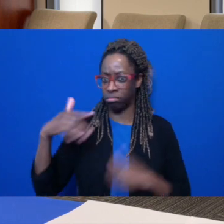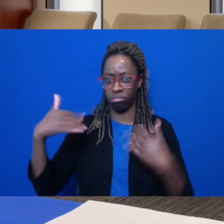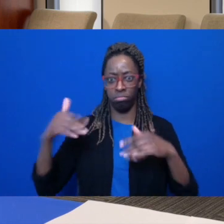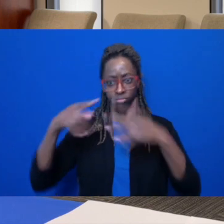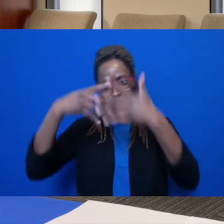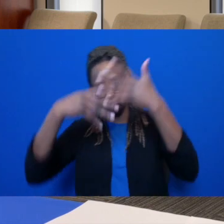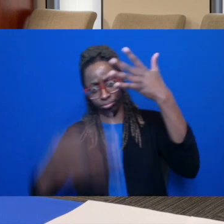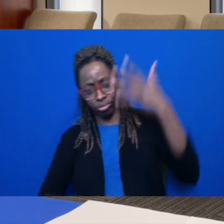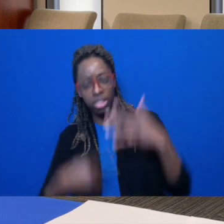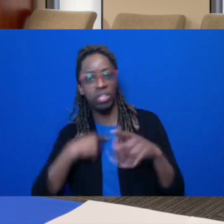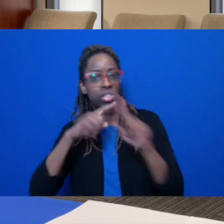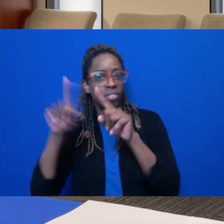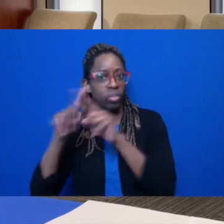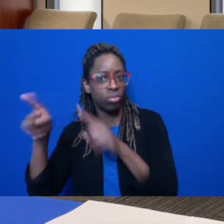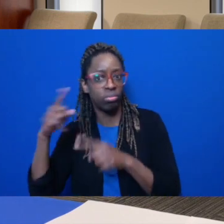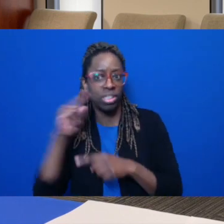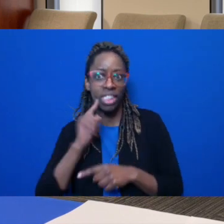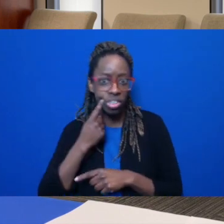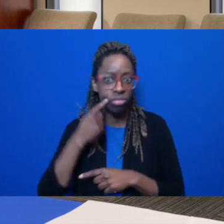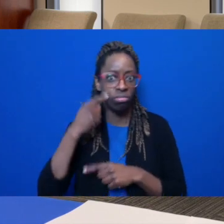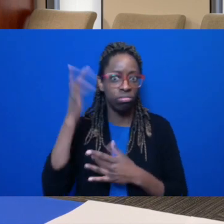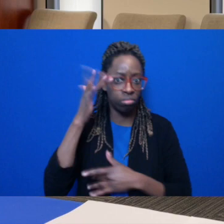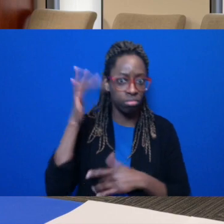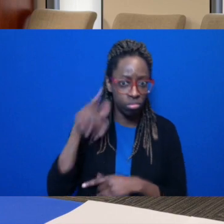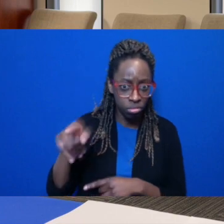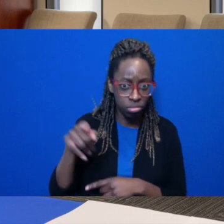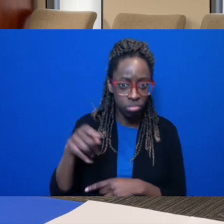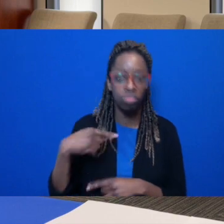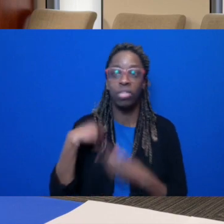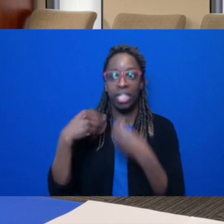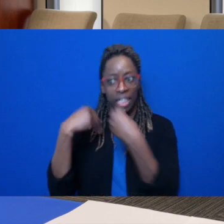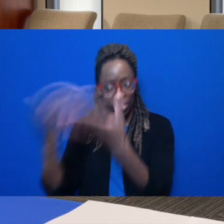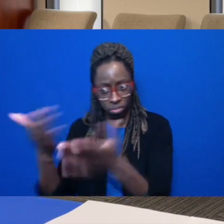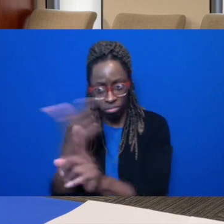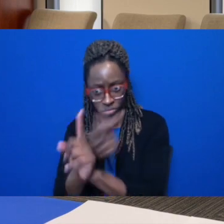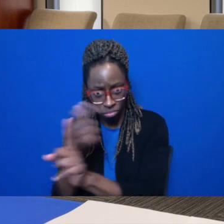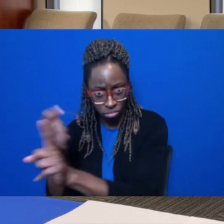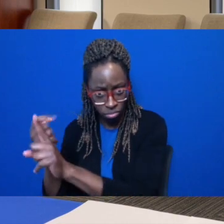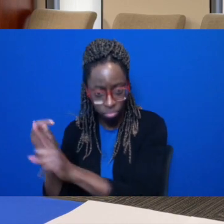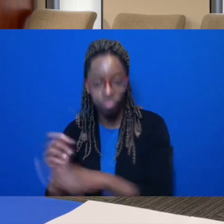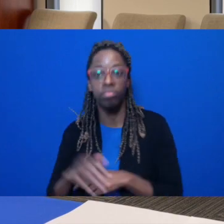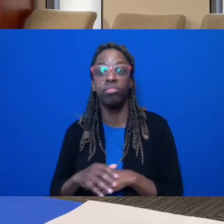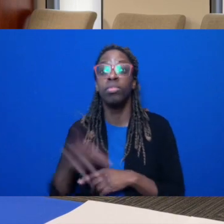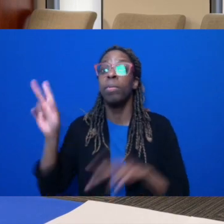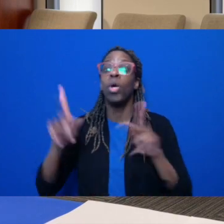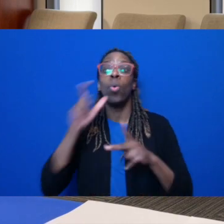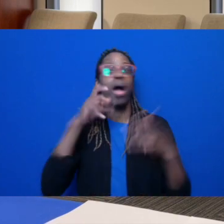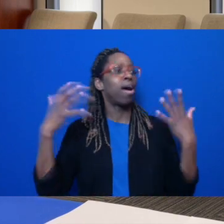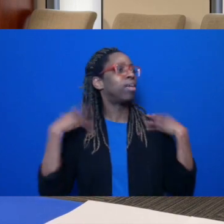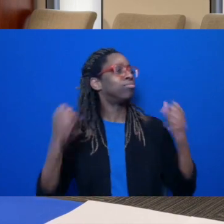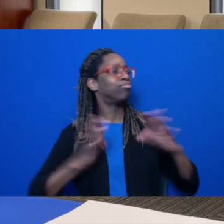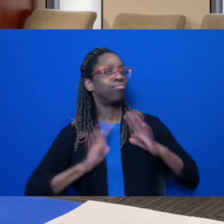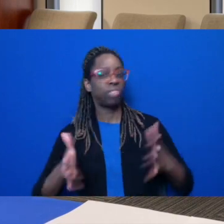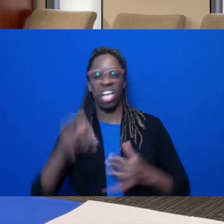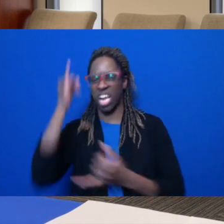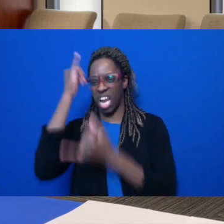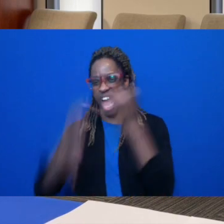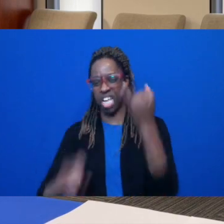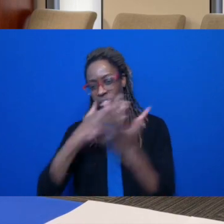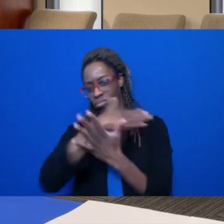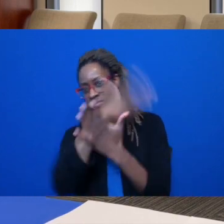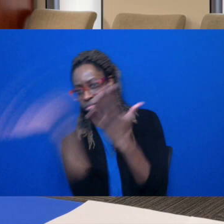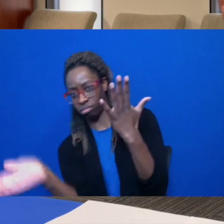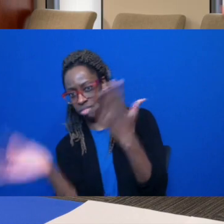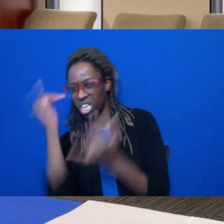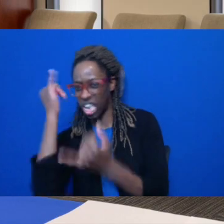well. So we're moving through the list. It's been complicated. Again, we're only able to vaccinate about 1.5% of the population every week.